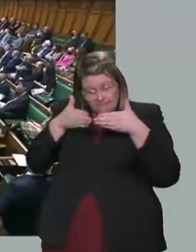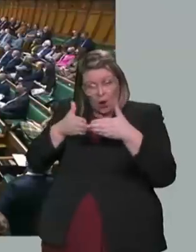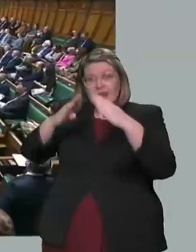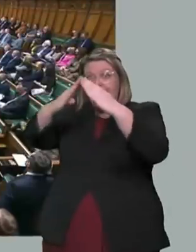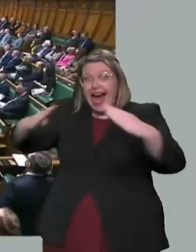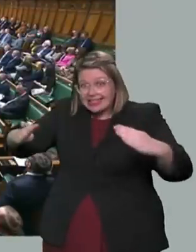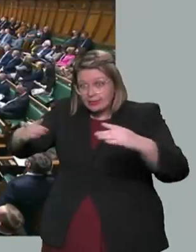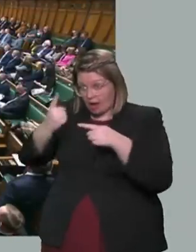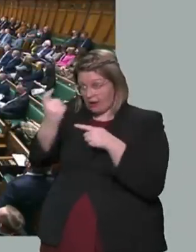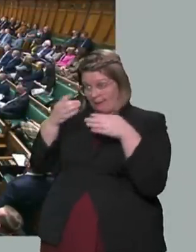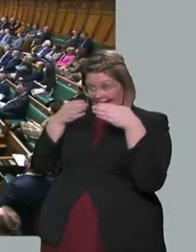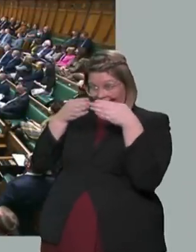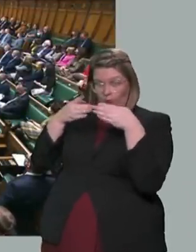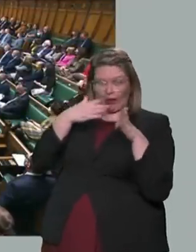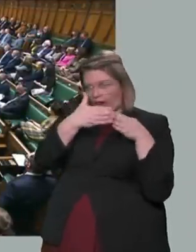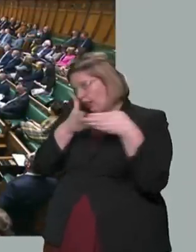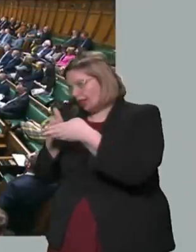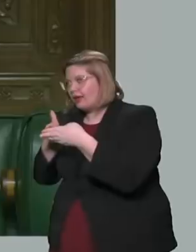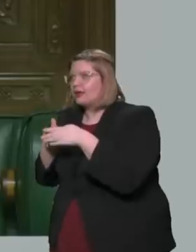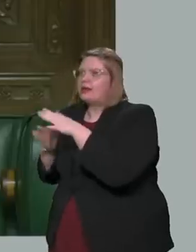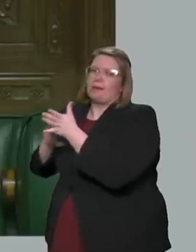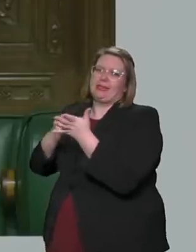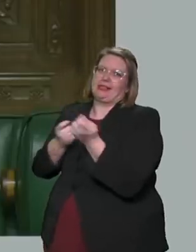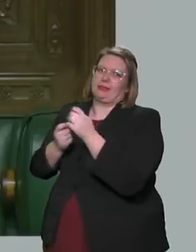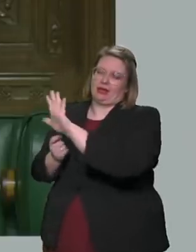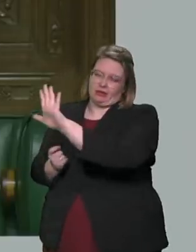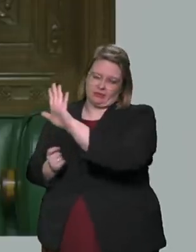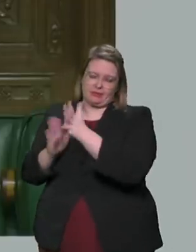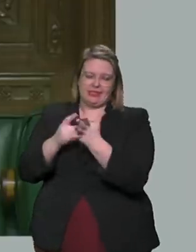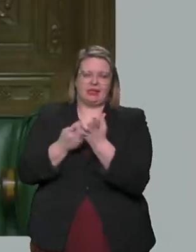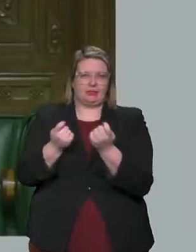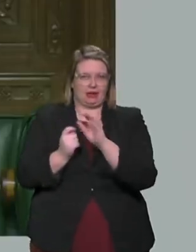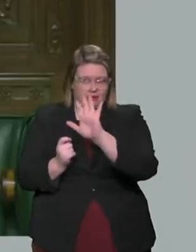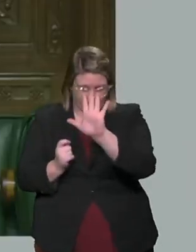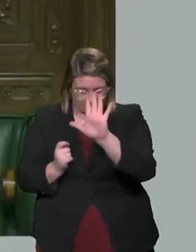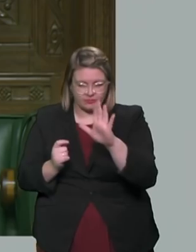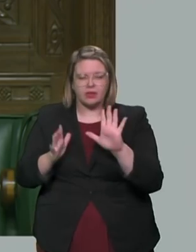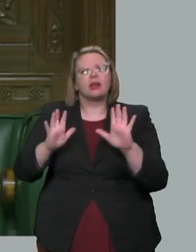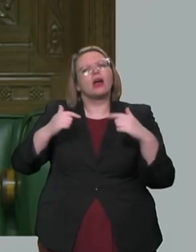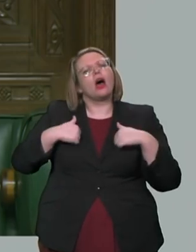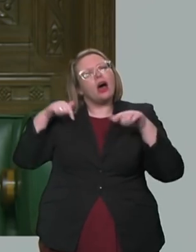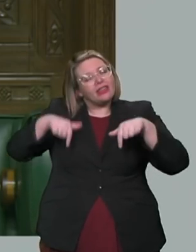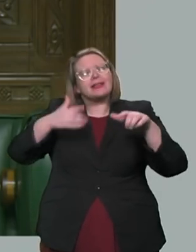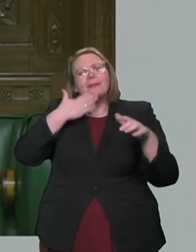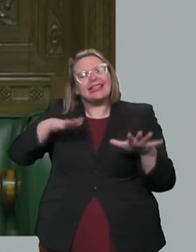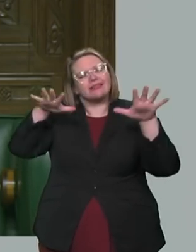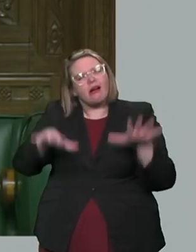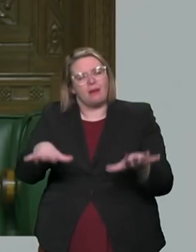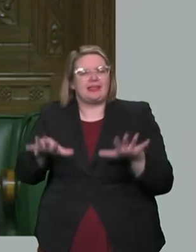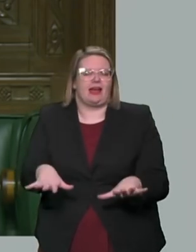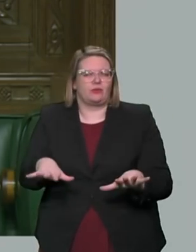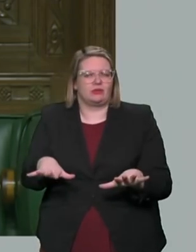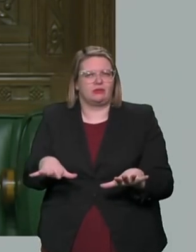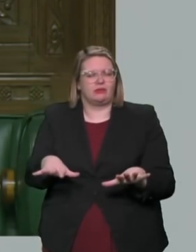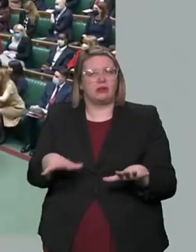Order. We started the new year not in the way we left the last one. You did give me an assurance we were going to try and calm down. So if we can, it will be